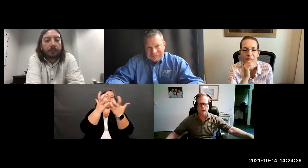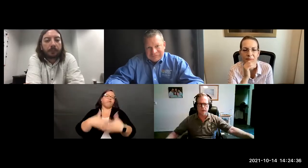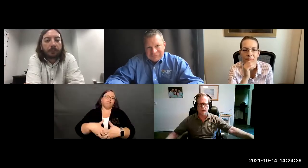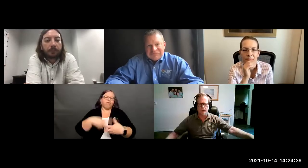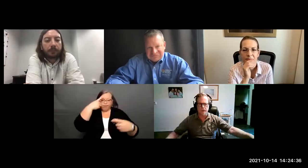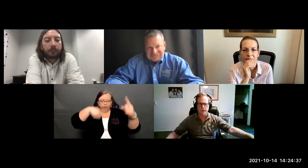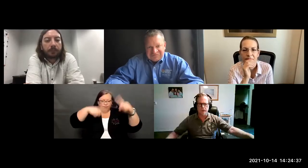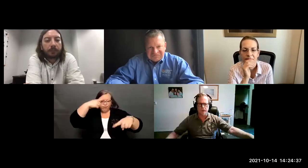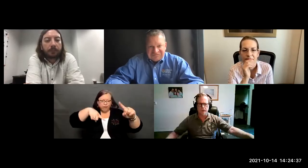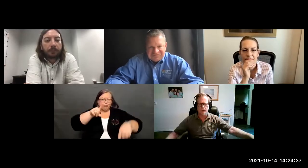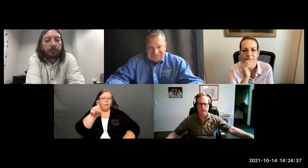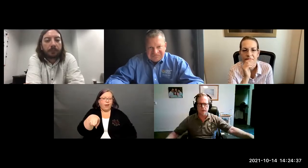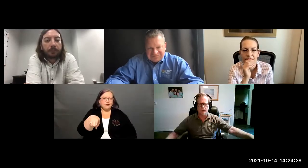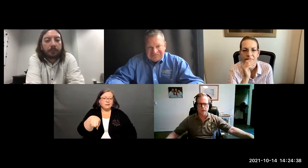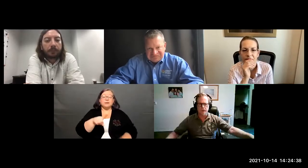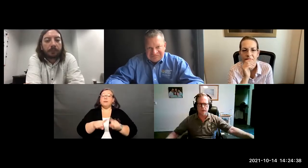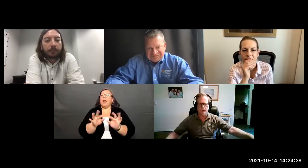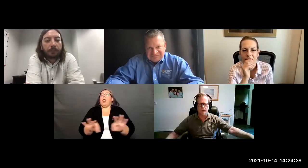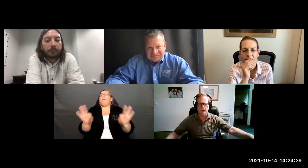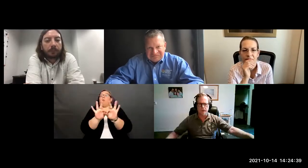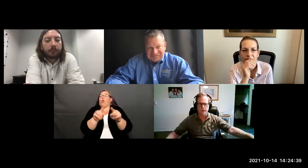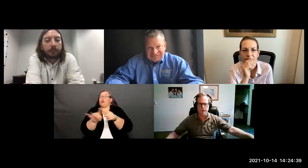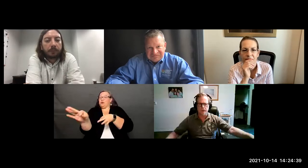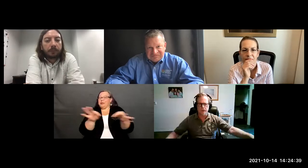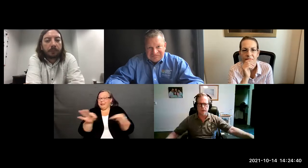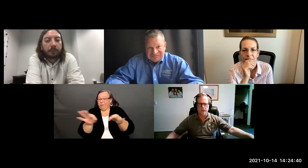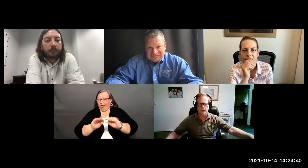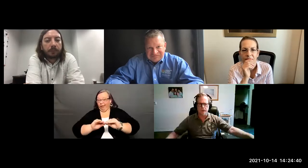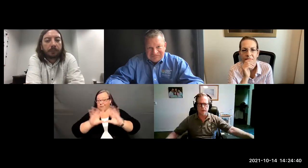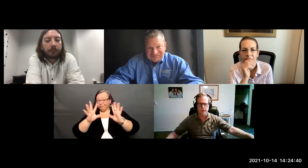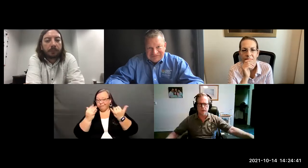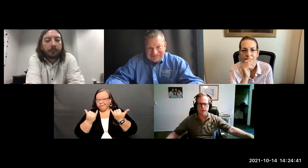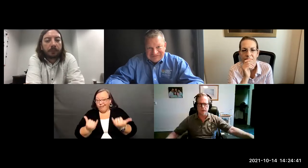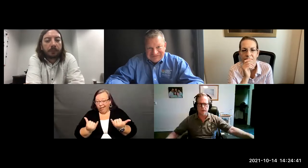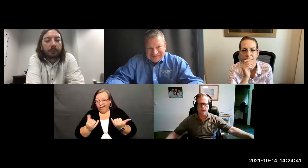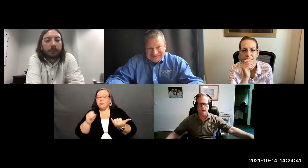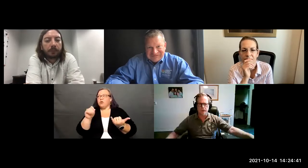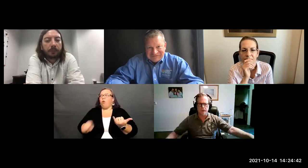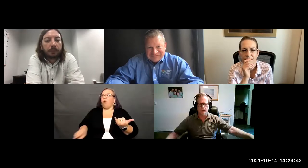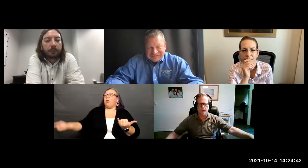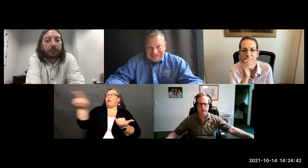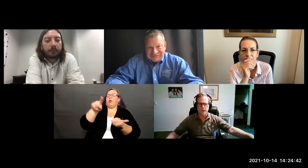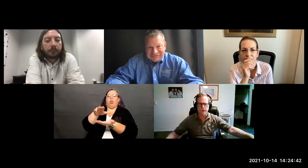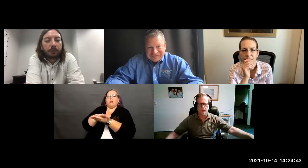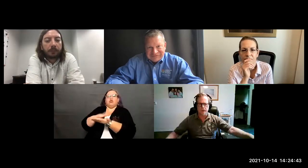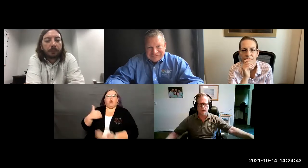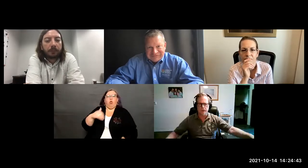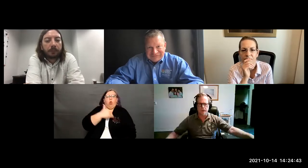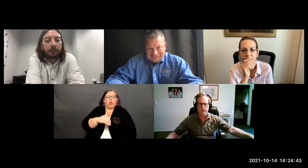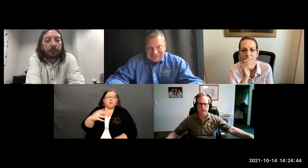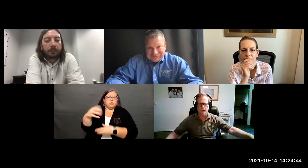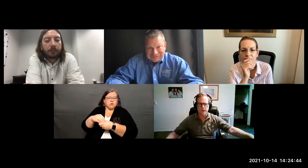that's important to lay out now so that the member institutions understand that whoever does